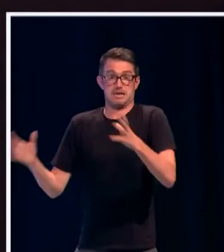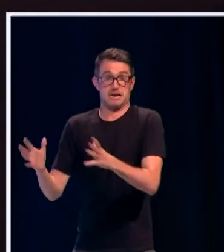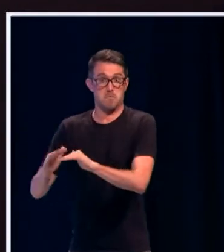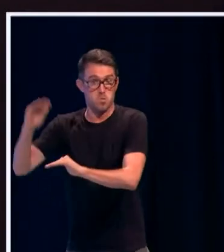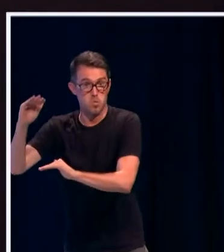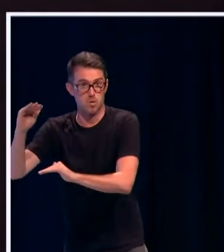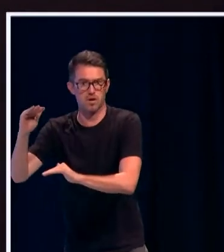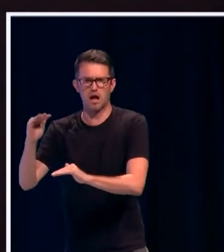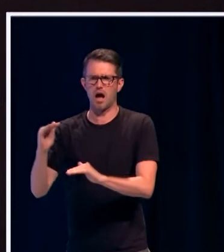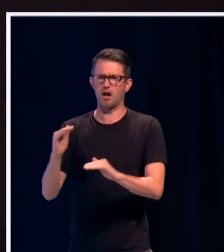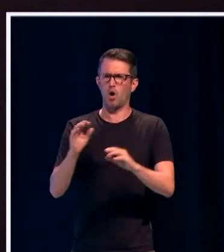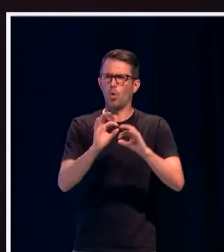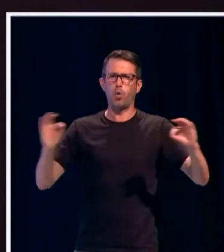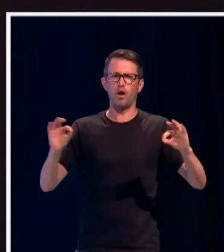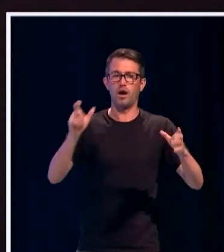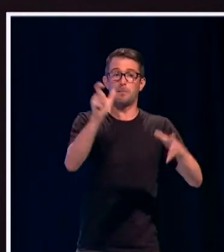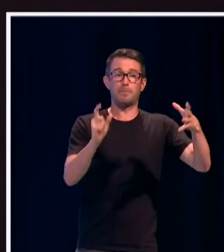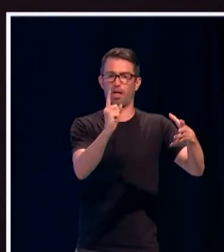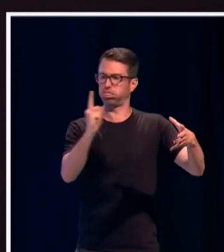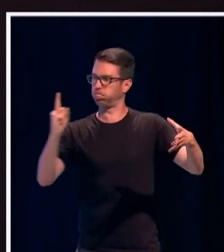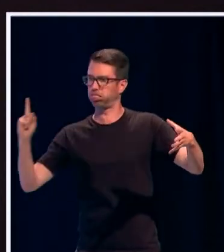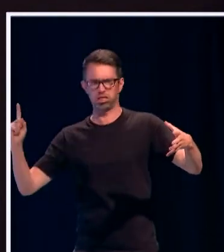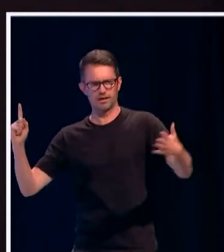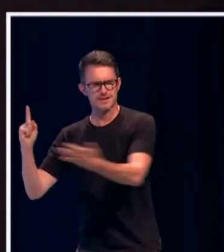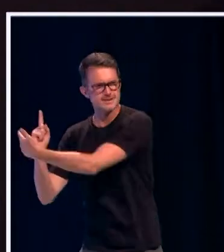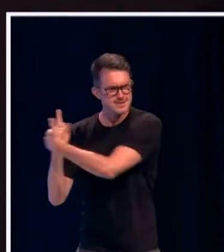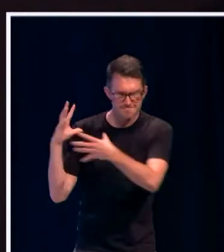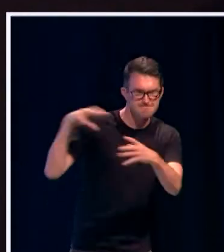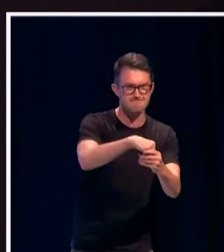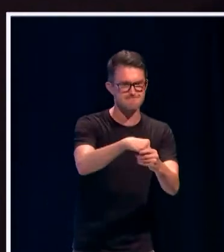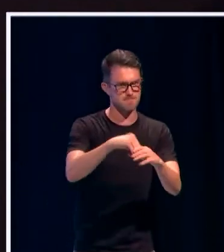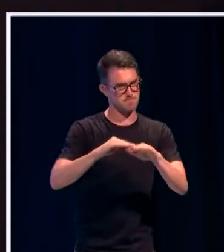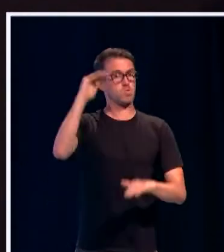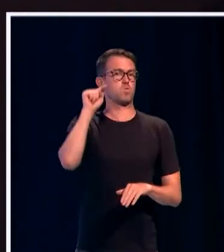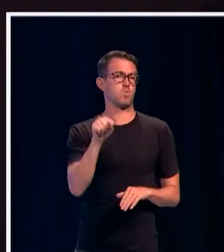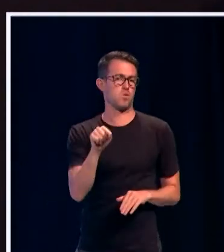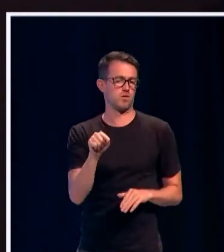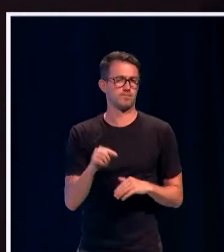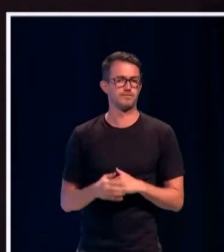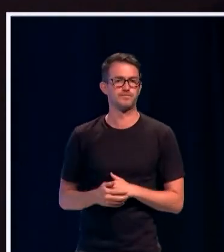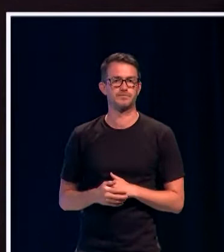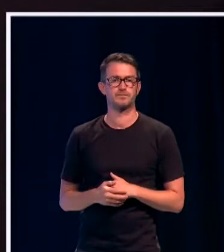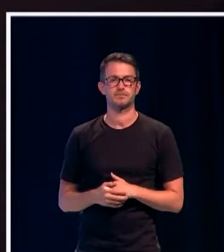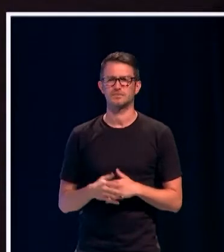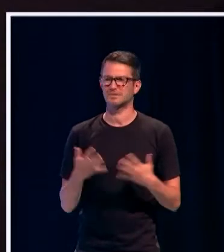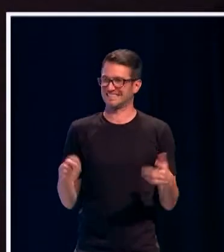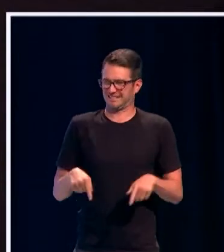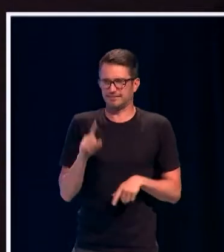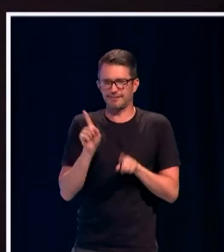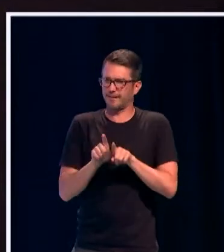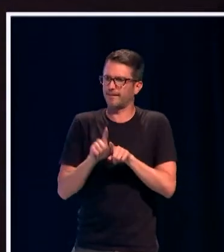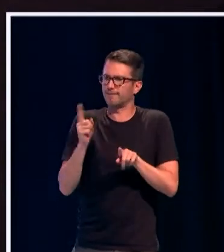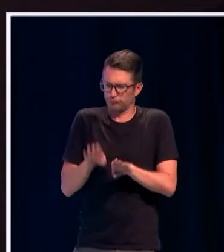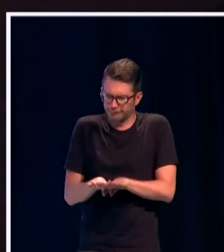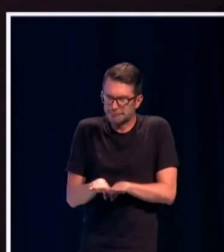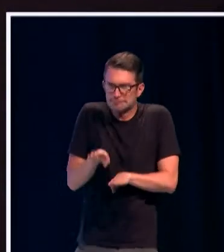behind. But despite these contributions, our journey that we feel is just a beginning. And sometimes with these